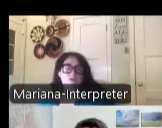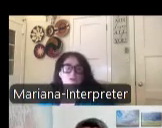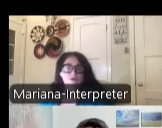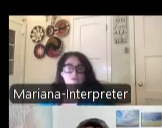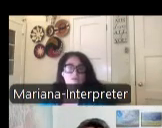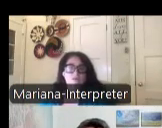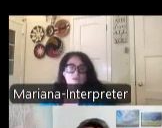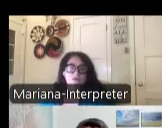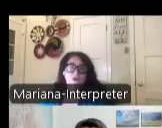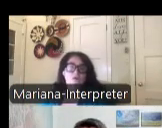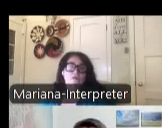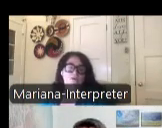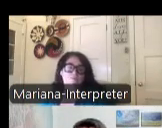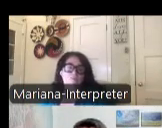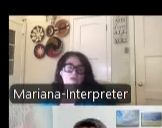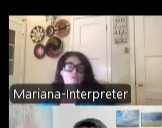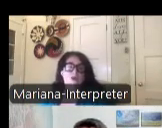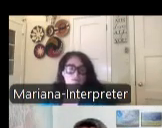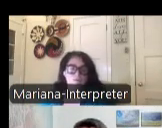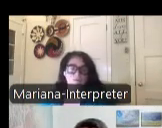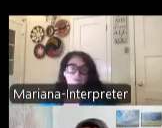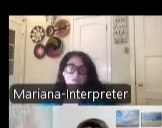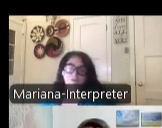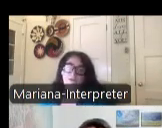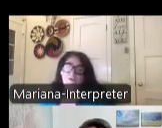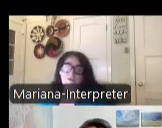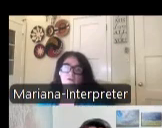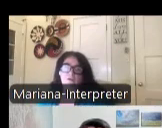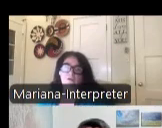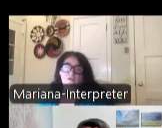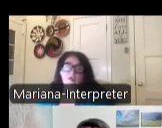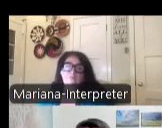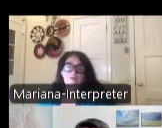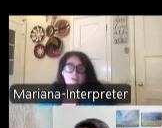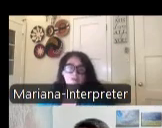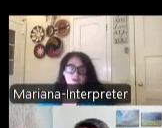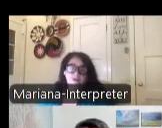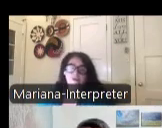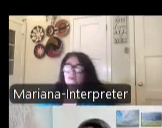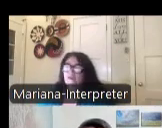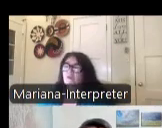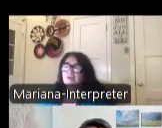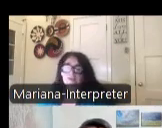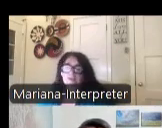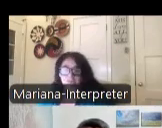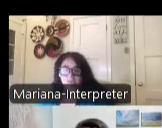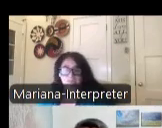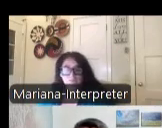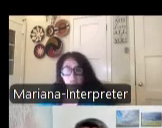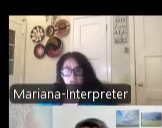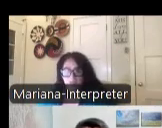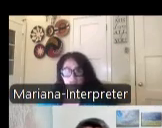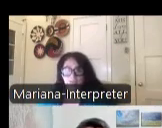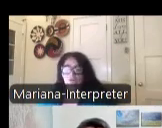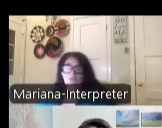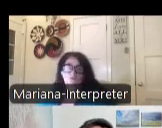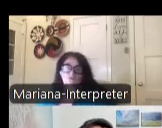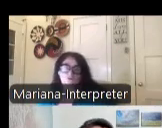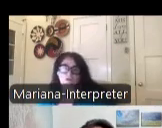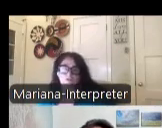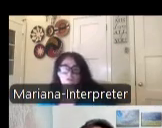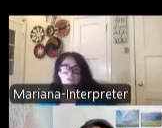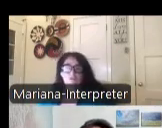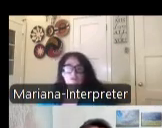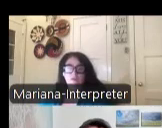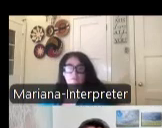Restoring floodplains, expanding floodplains, restoring watersheds, allowing more water